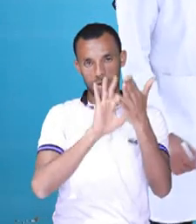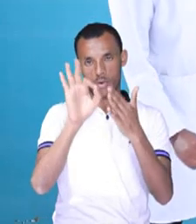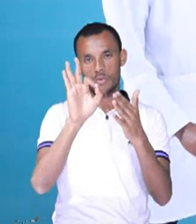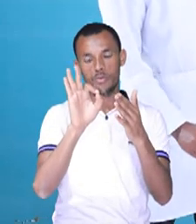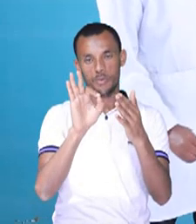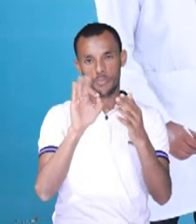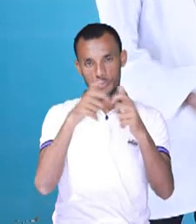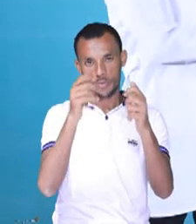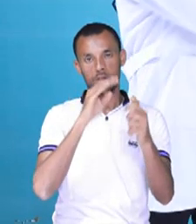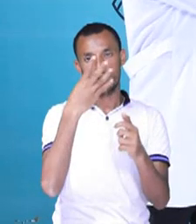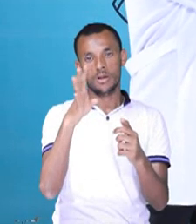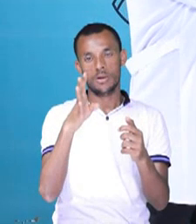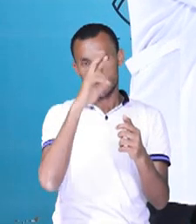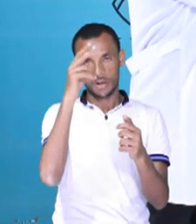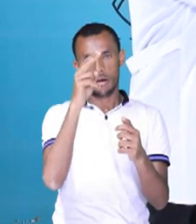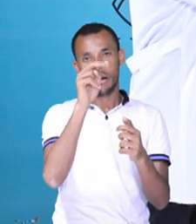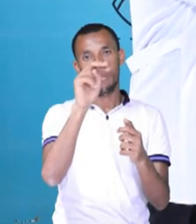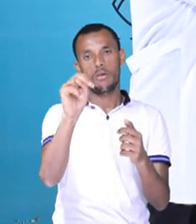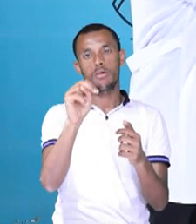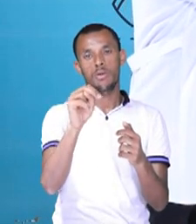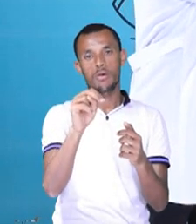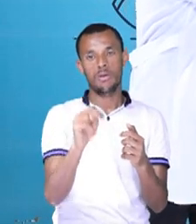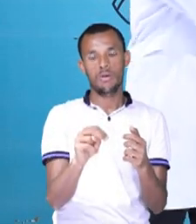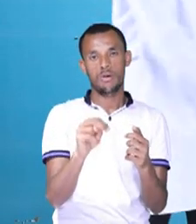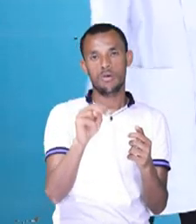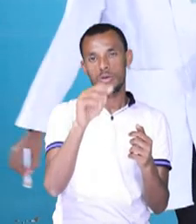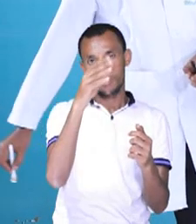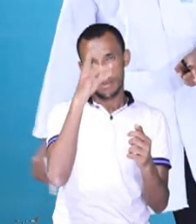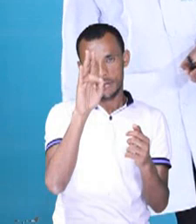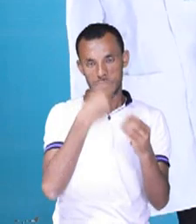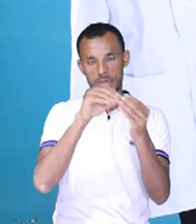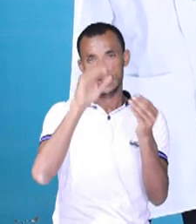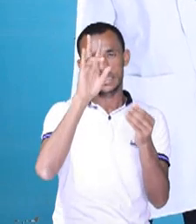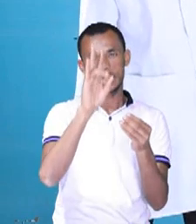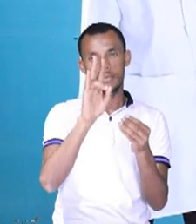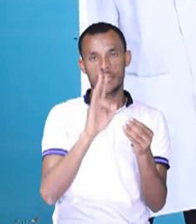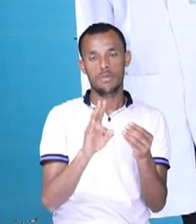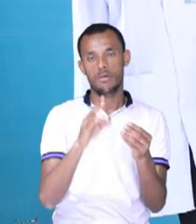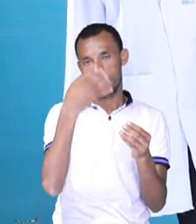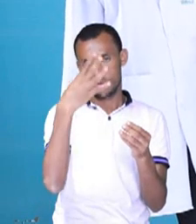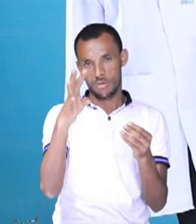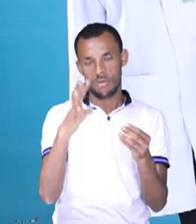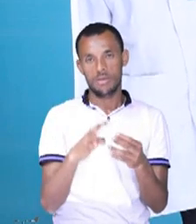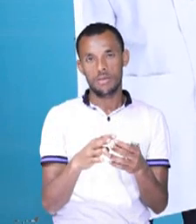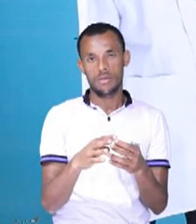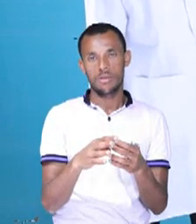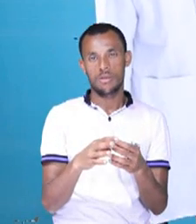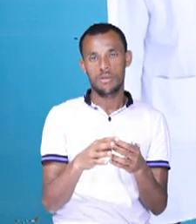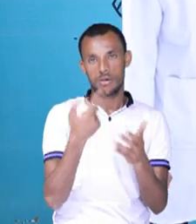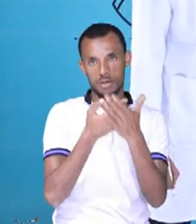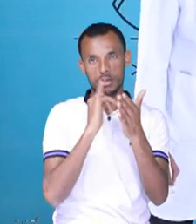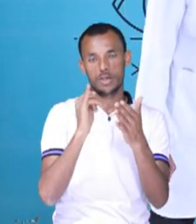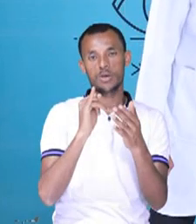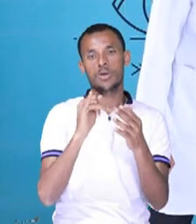is 40. Why? Because nitrogen is 7. 7 plus 7. 7 plus 7 is 14.